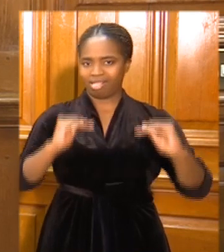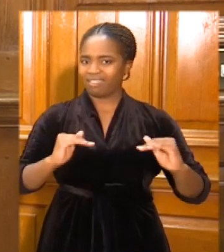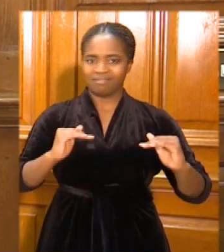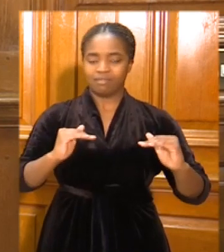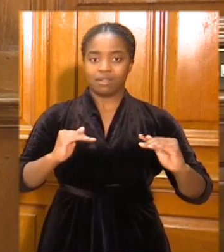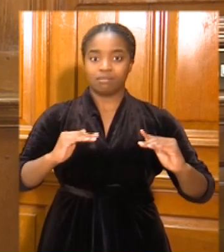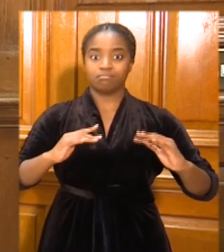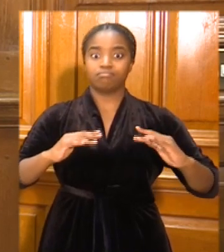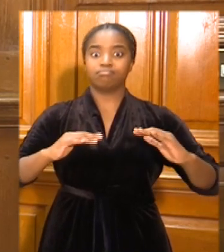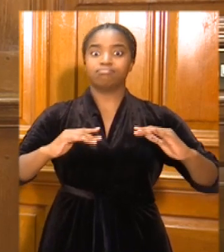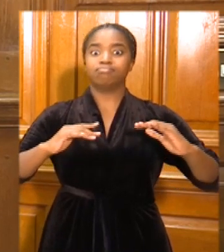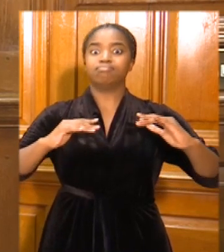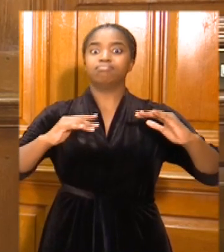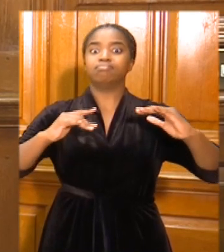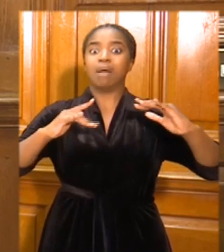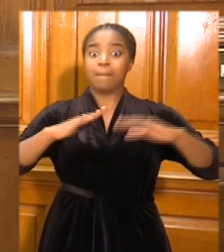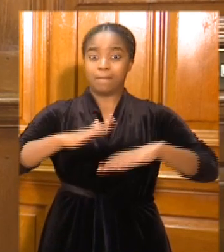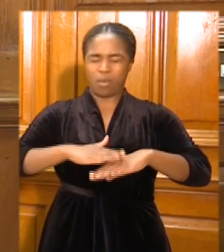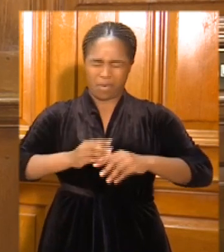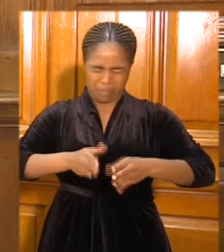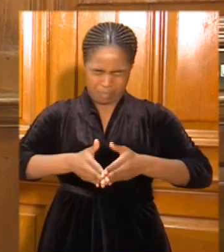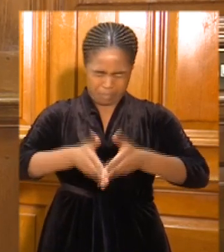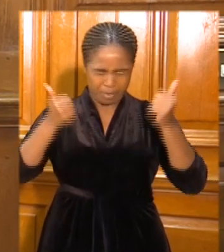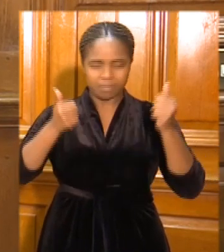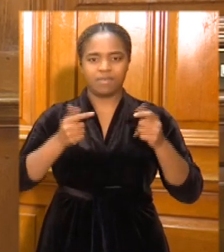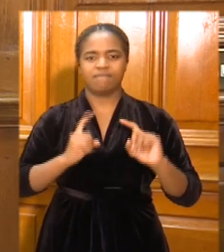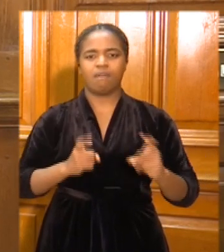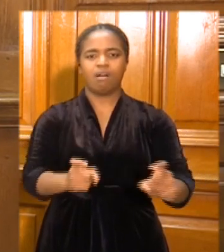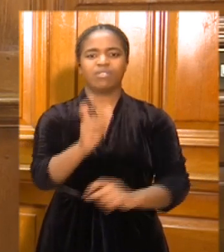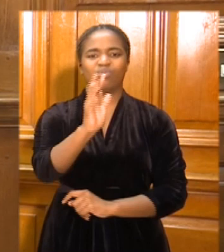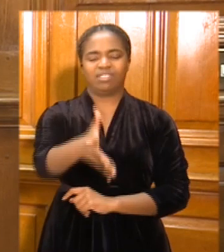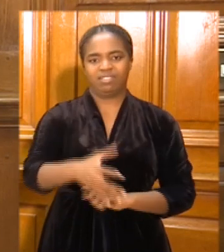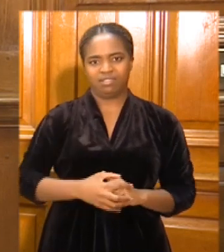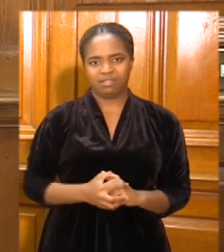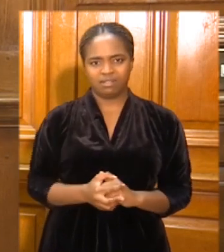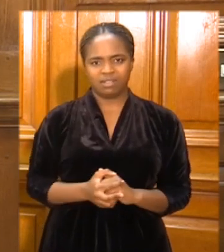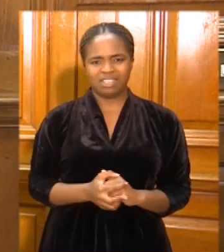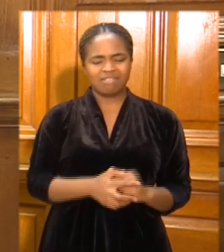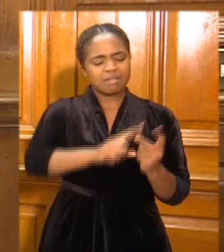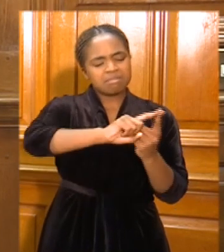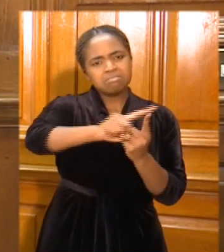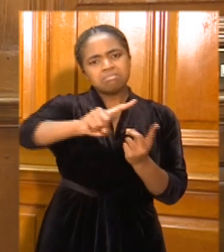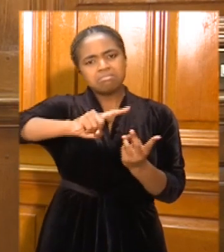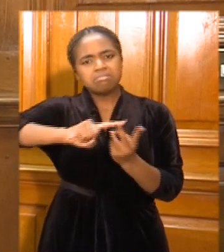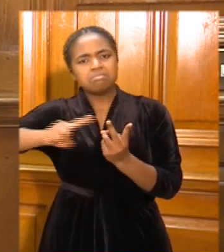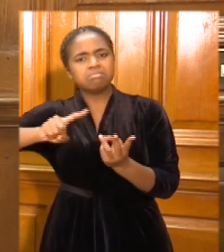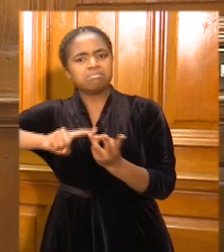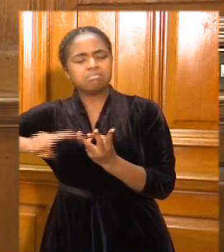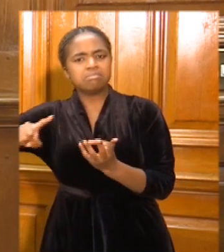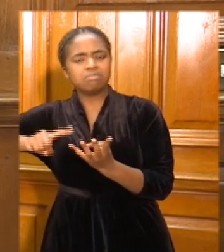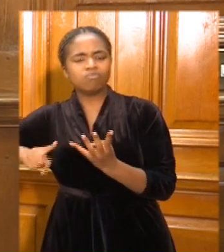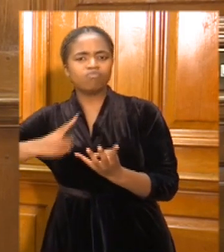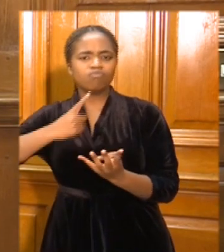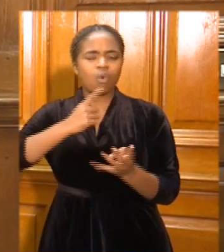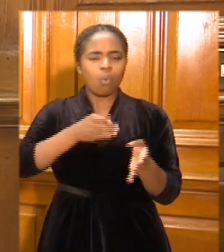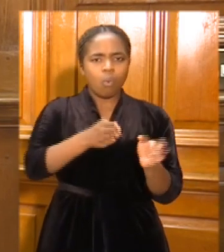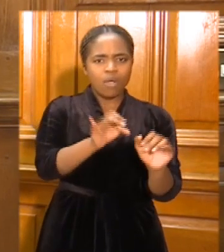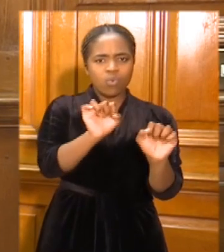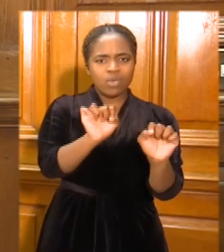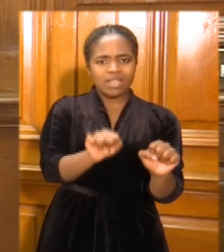even further and even faster. Various models have been built by